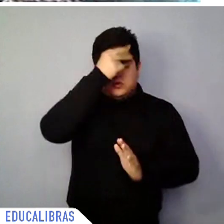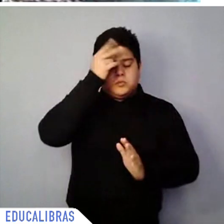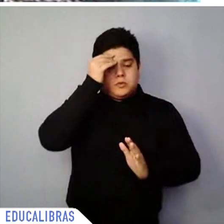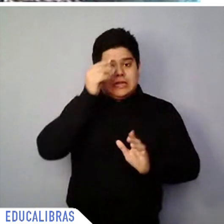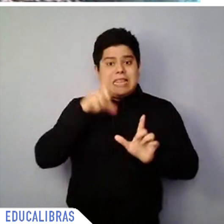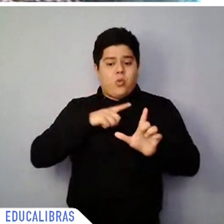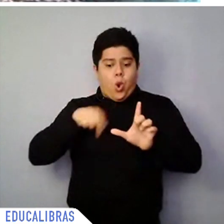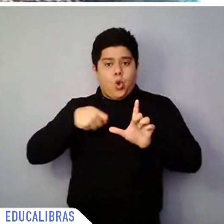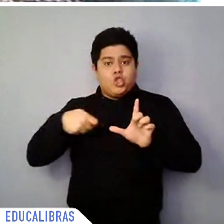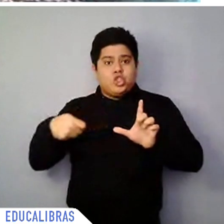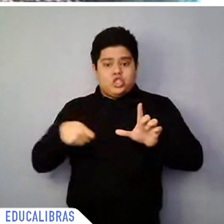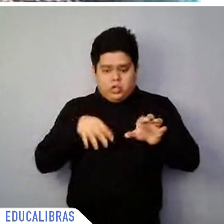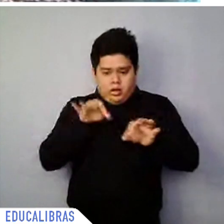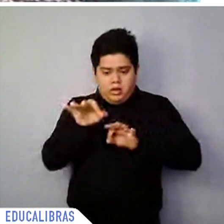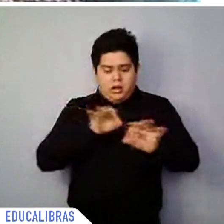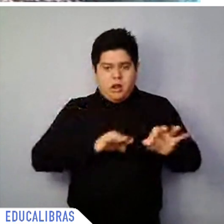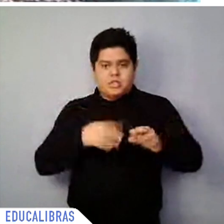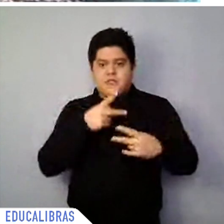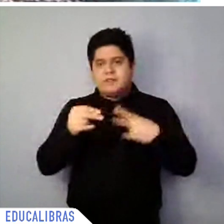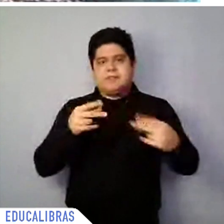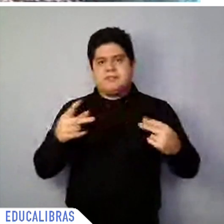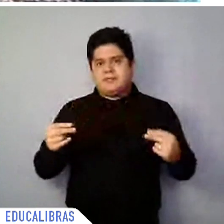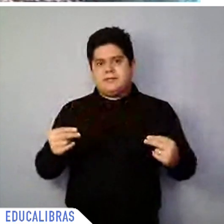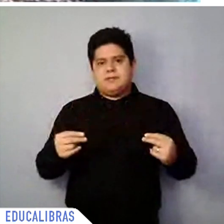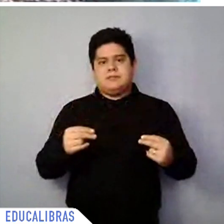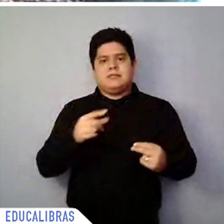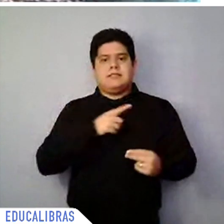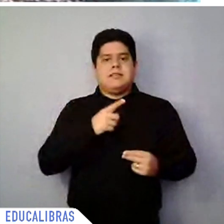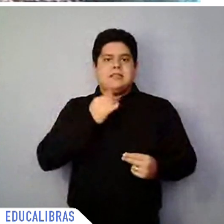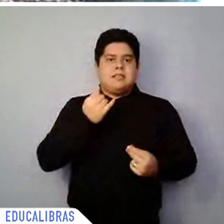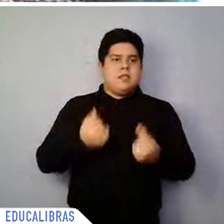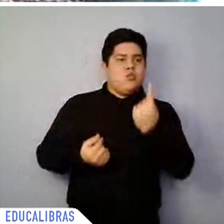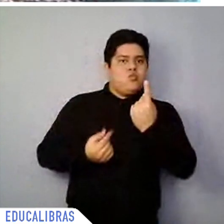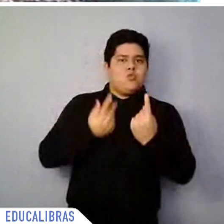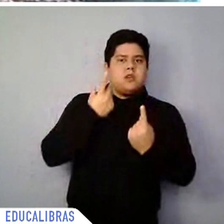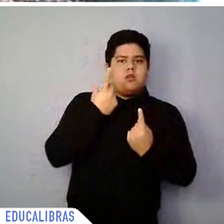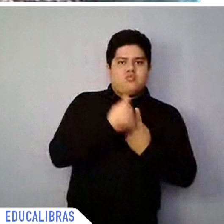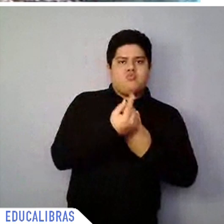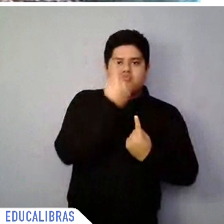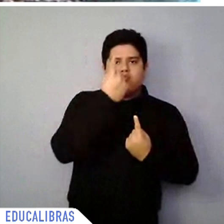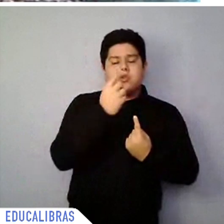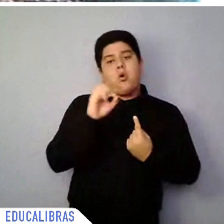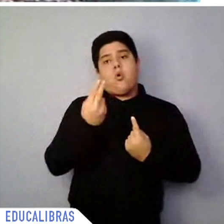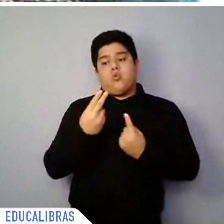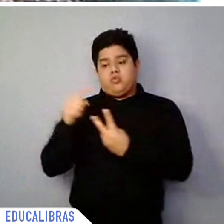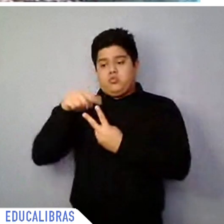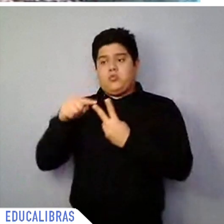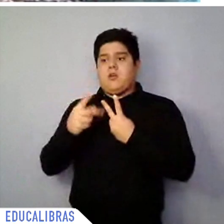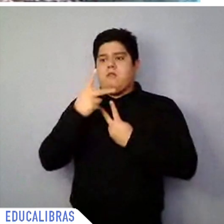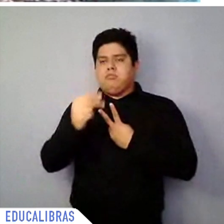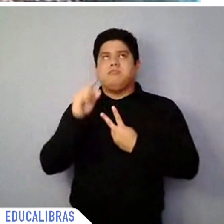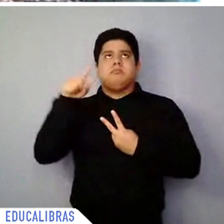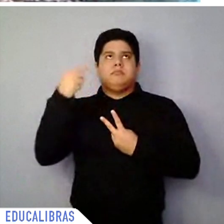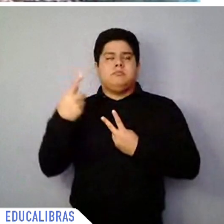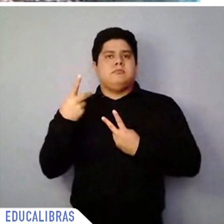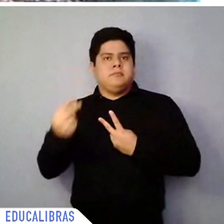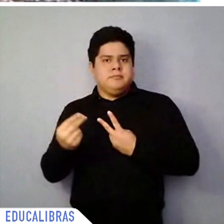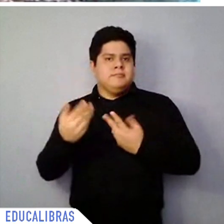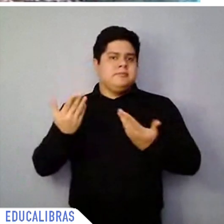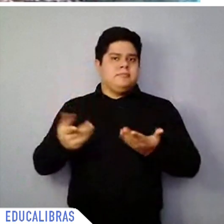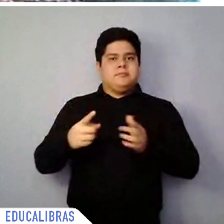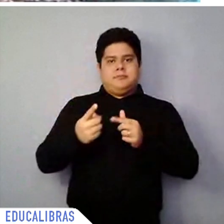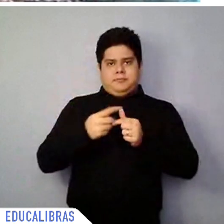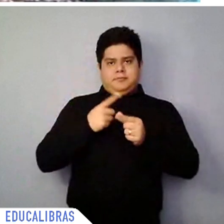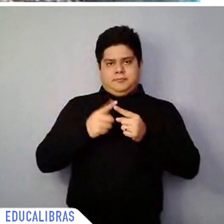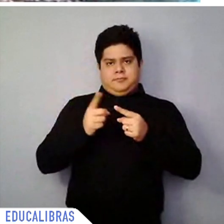with the cities and the municipalities. We need logistics, especially now that we have an